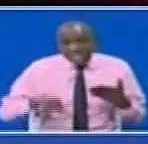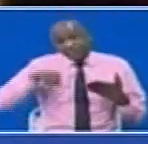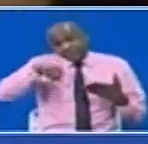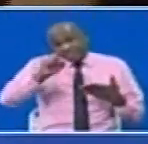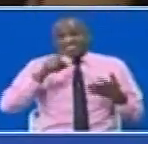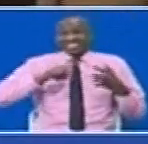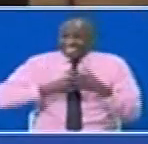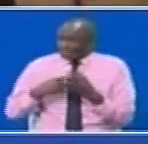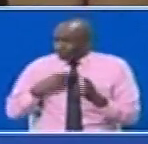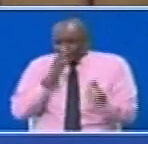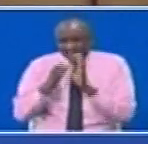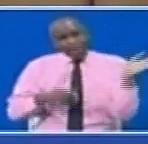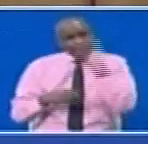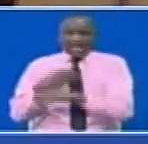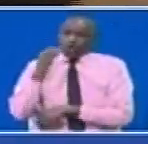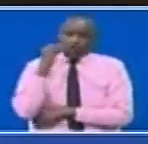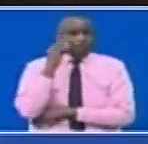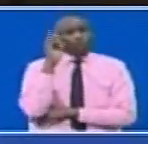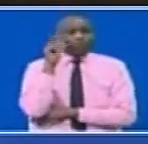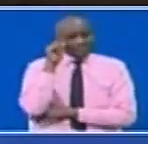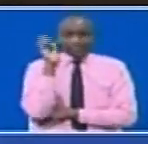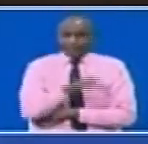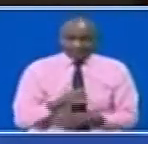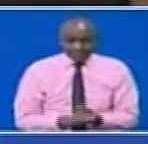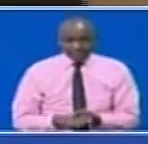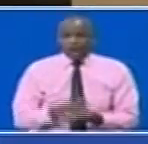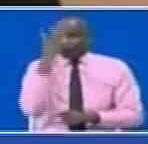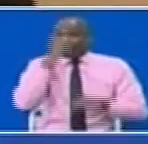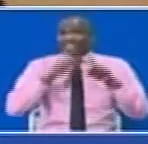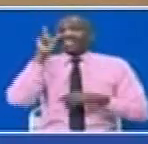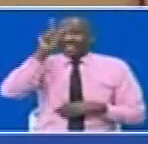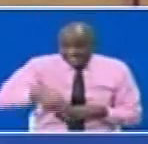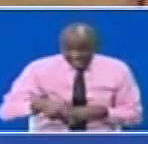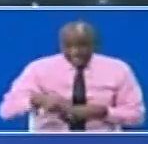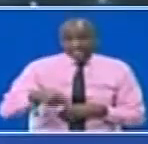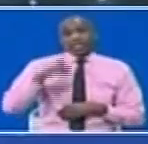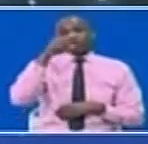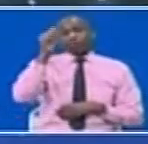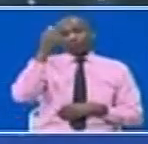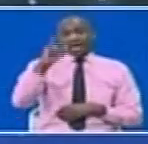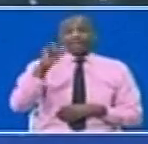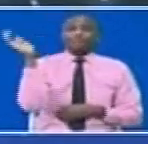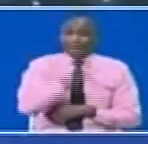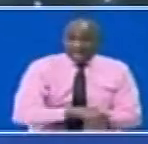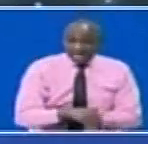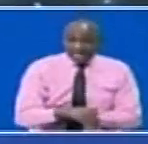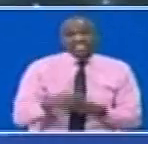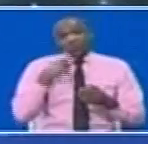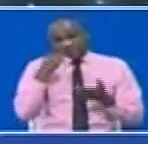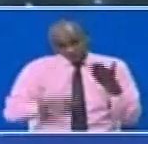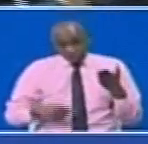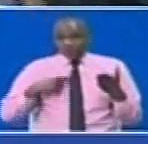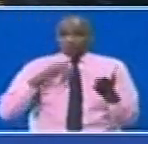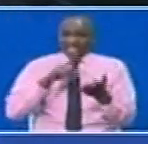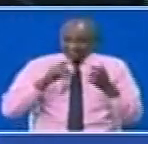started crafting a major comeback to his homeland, Mombasa. 4 years later, he landed in Dubai. He came back intent on